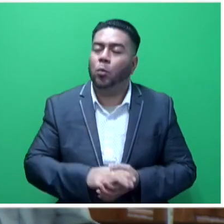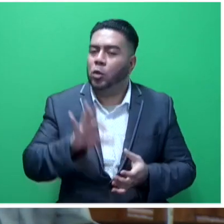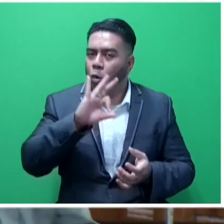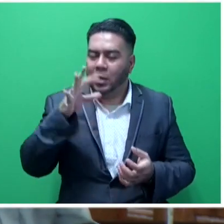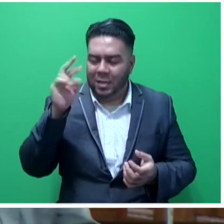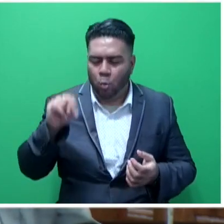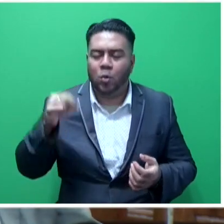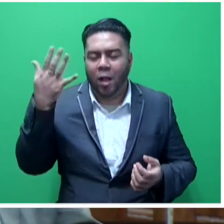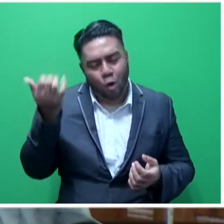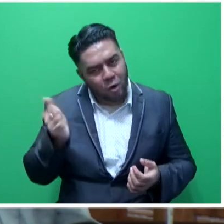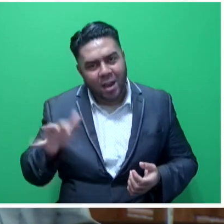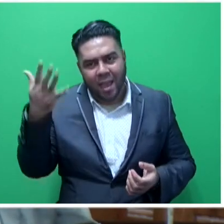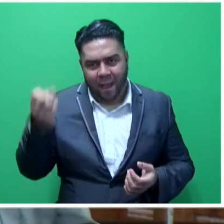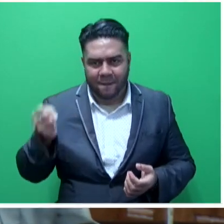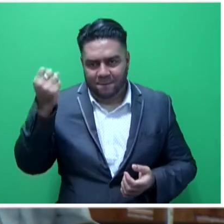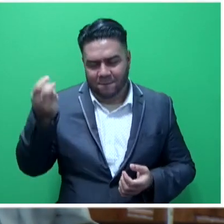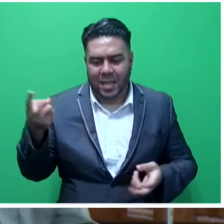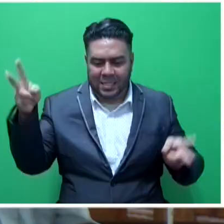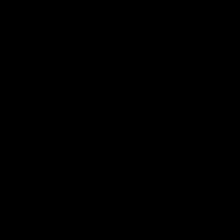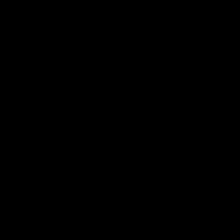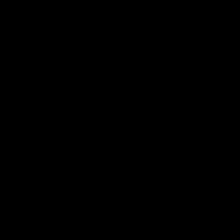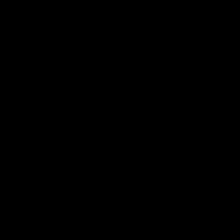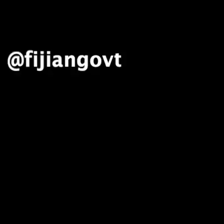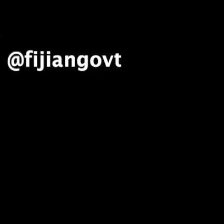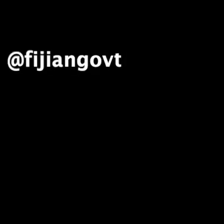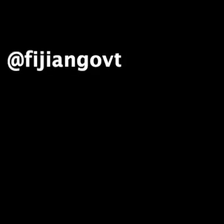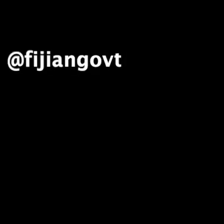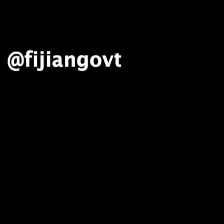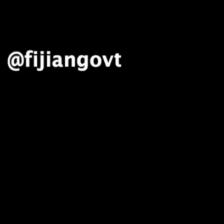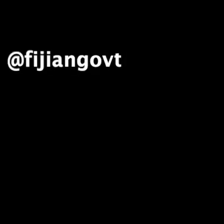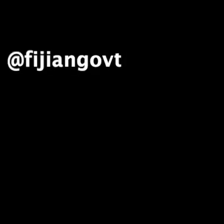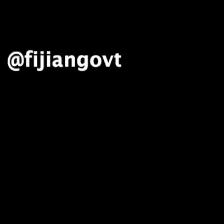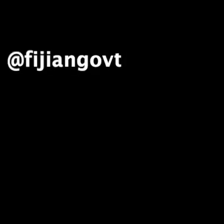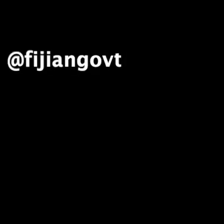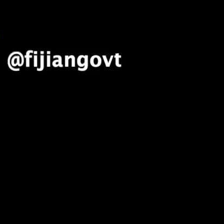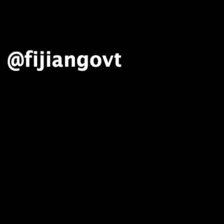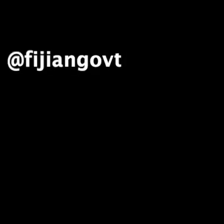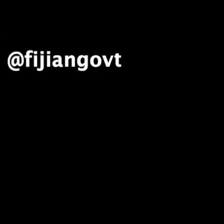cold storage facility at the Sigatoka research station. Thank you.